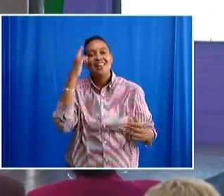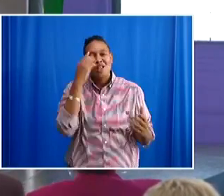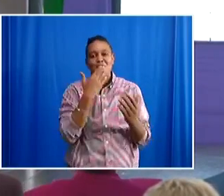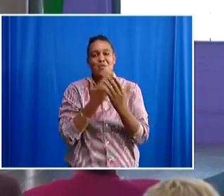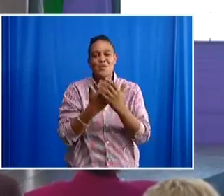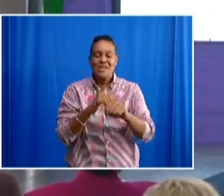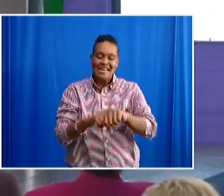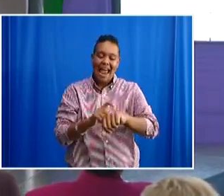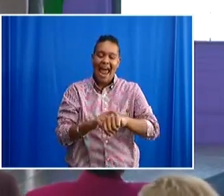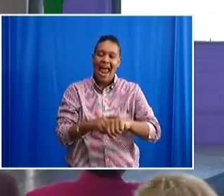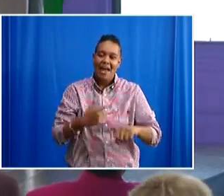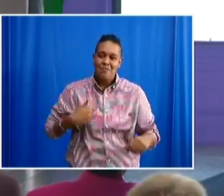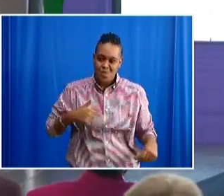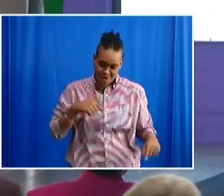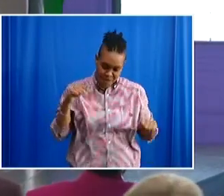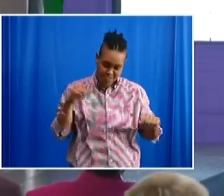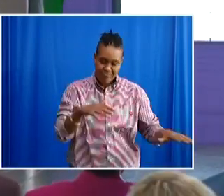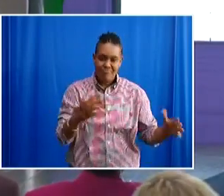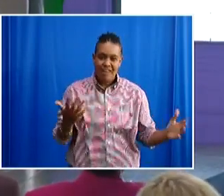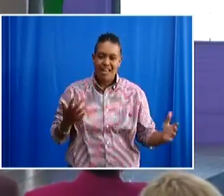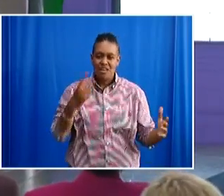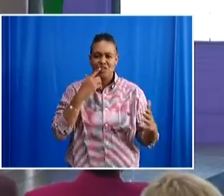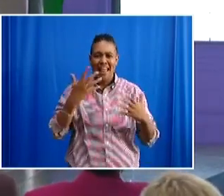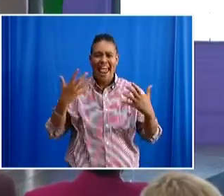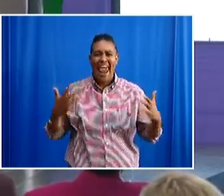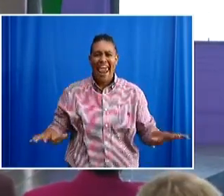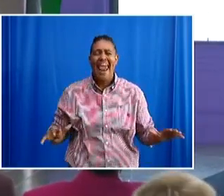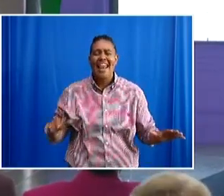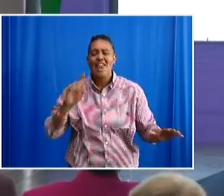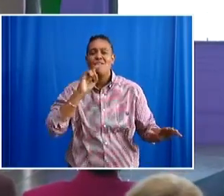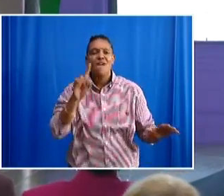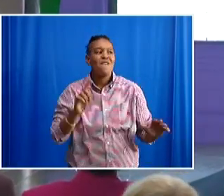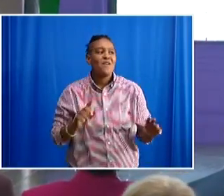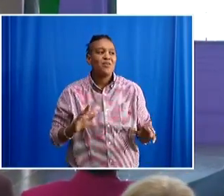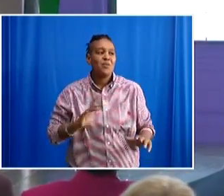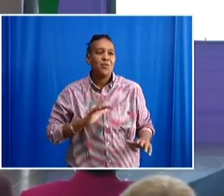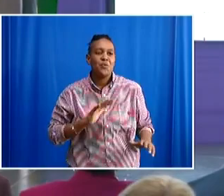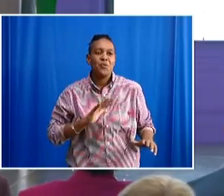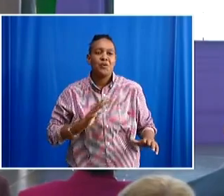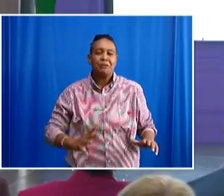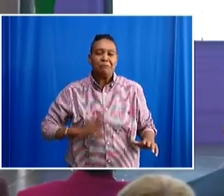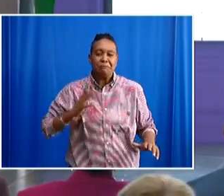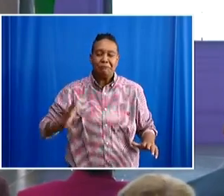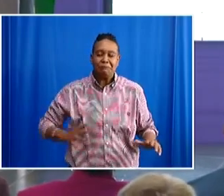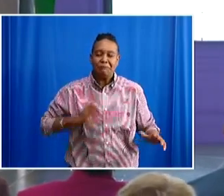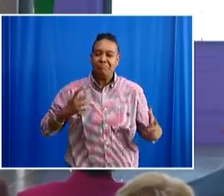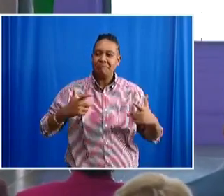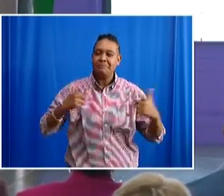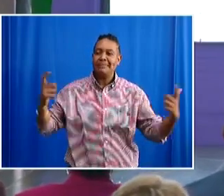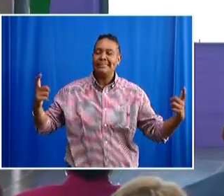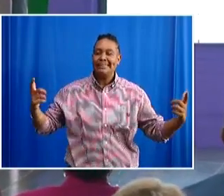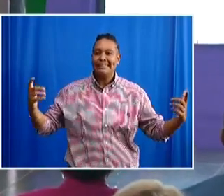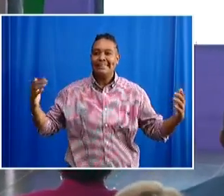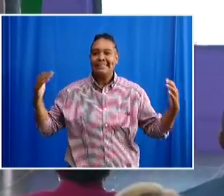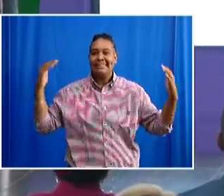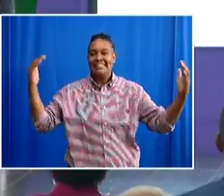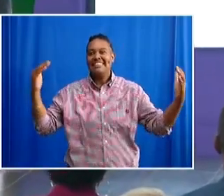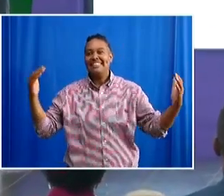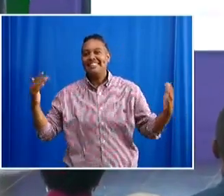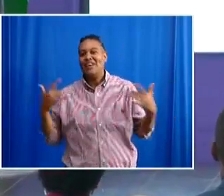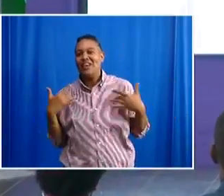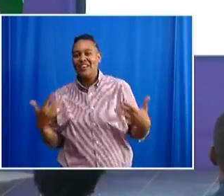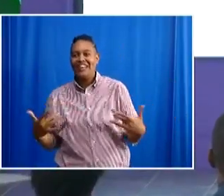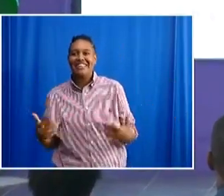timing. We have come to the end of a very, very audacious occasion. What can I say? I am